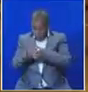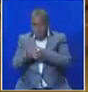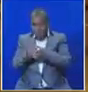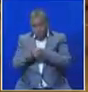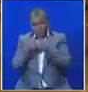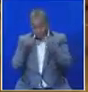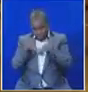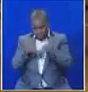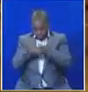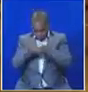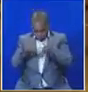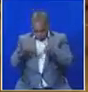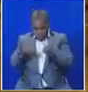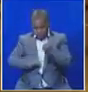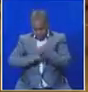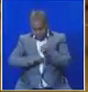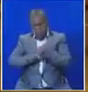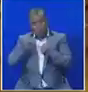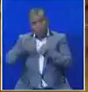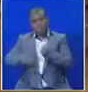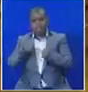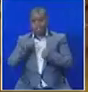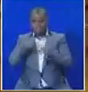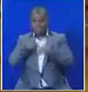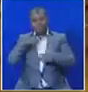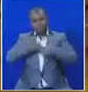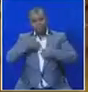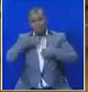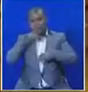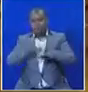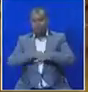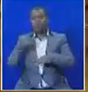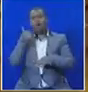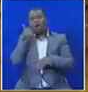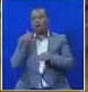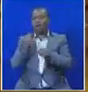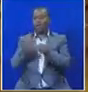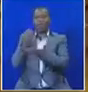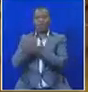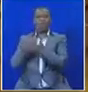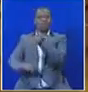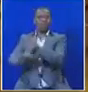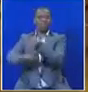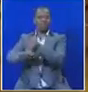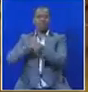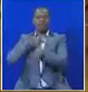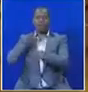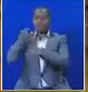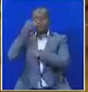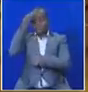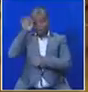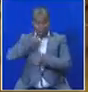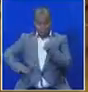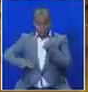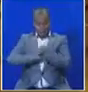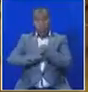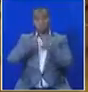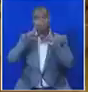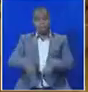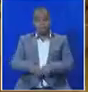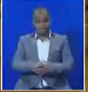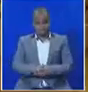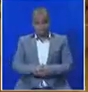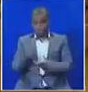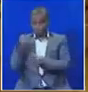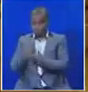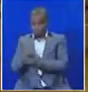jobs. Small business owners are key to growing our economy, but we need to make sure that they're given the support to do so. We need to make it easier